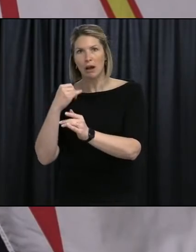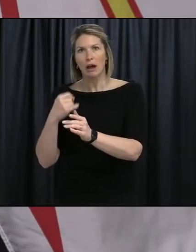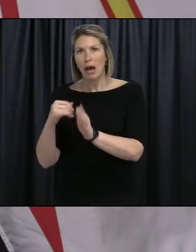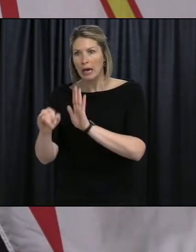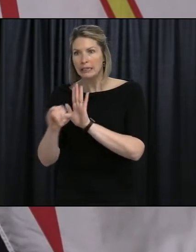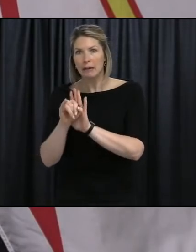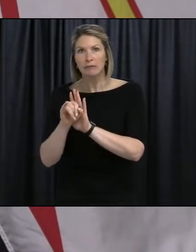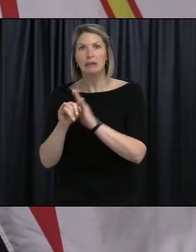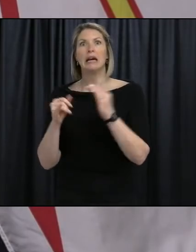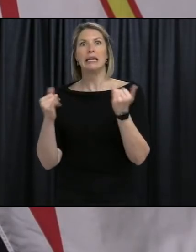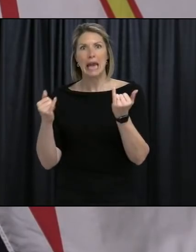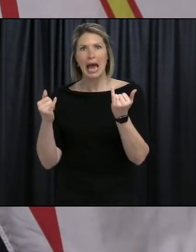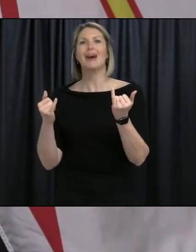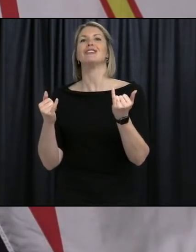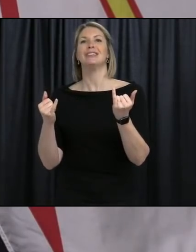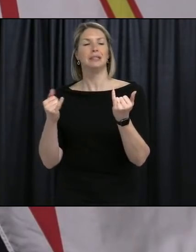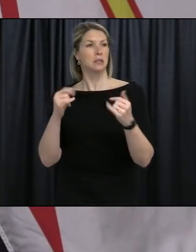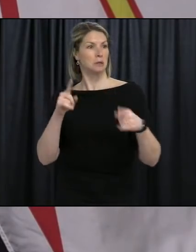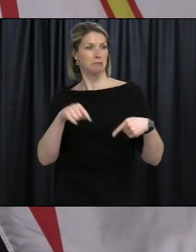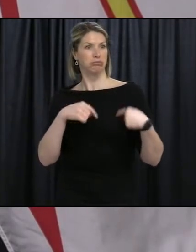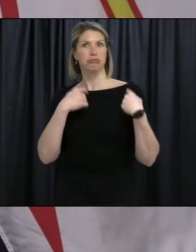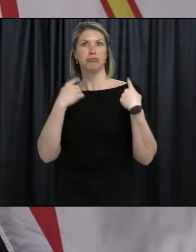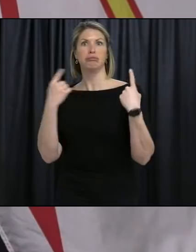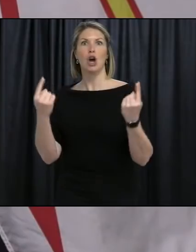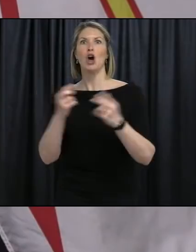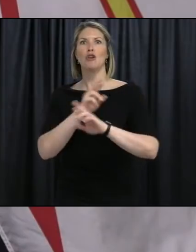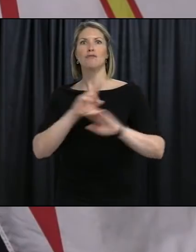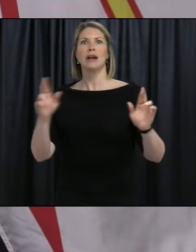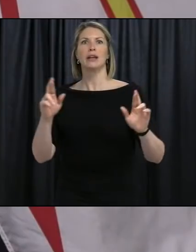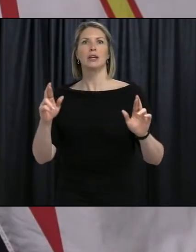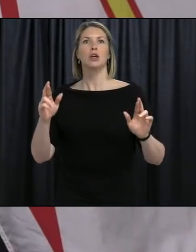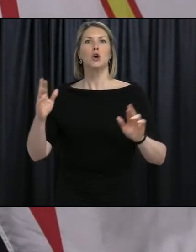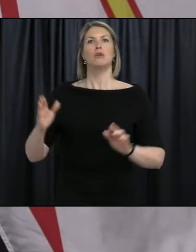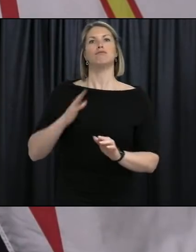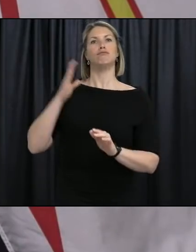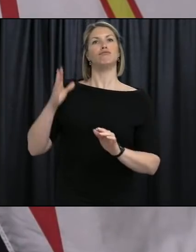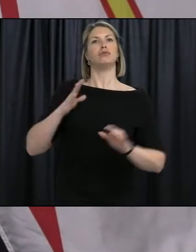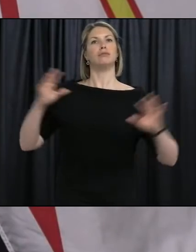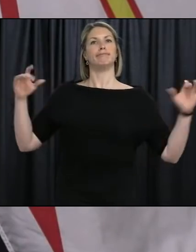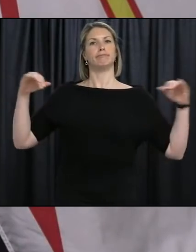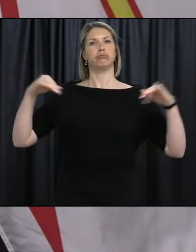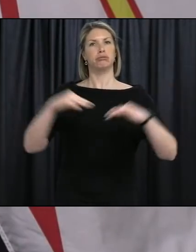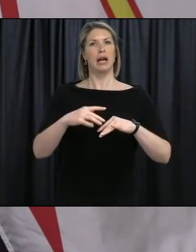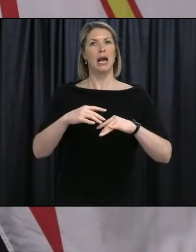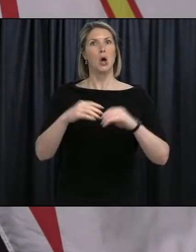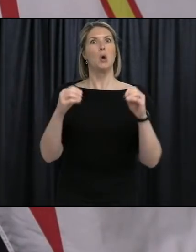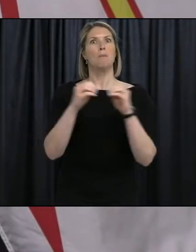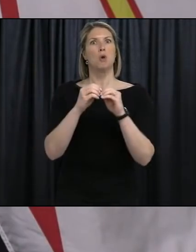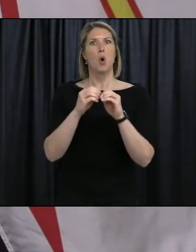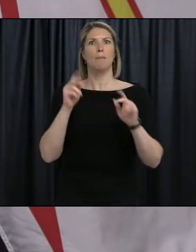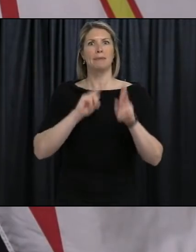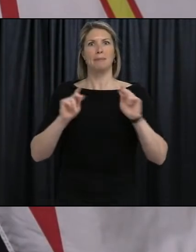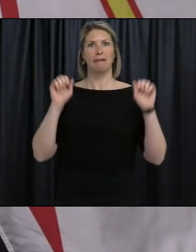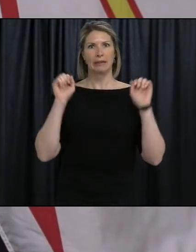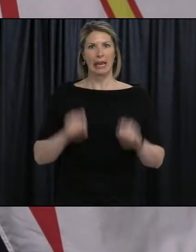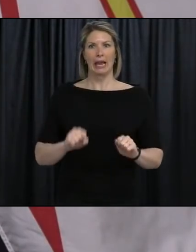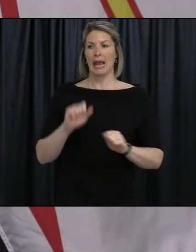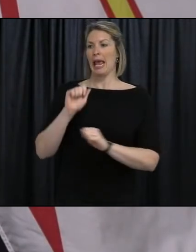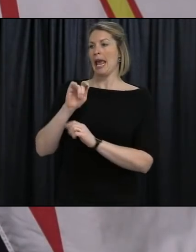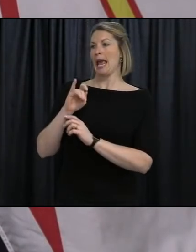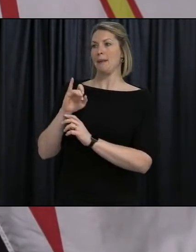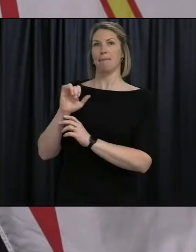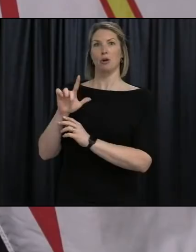reopening, we are now ready to increase the size limits for formal gatherings. Effective 12:01 Saturday, April